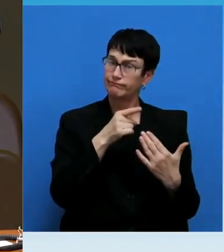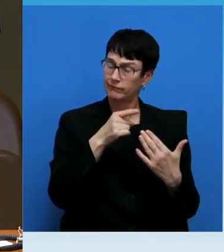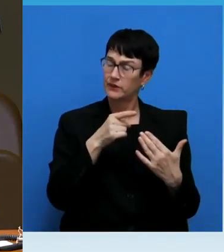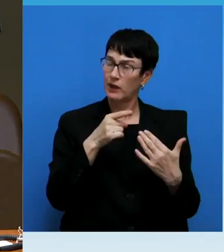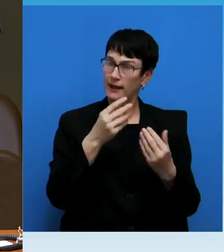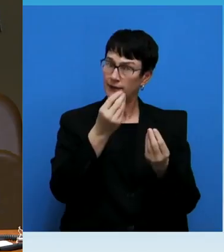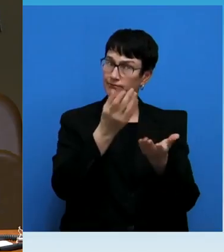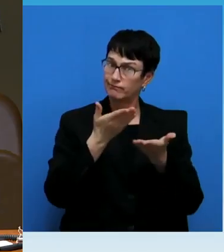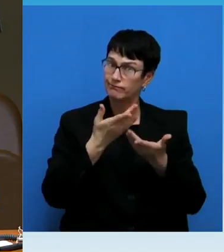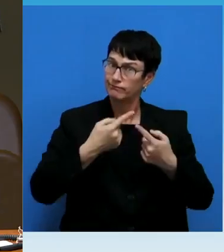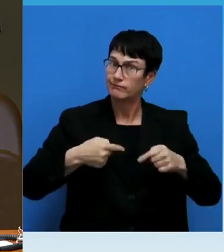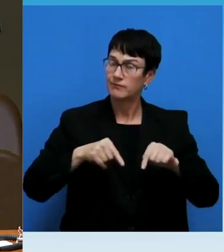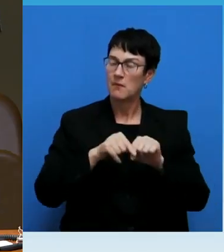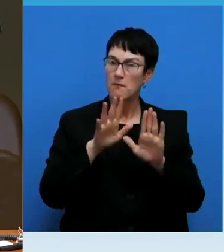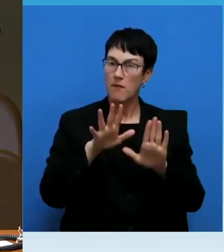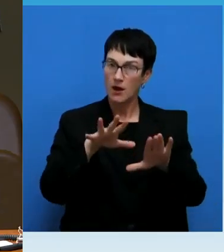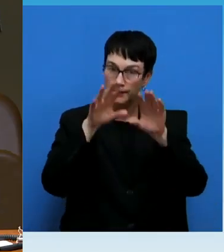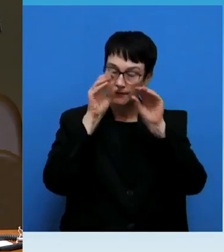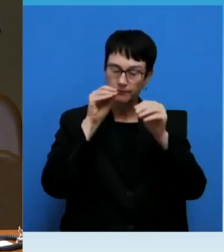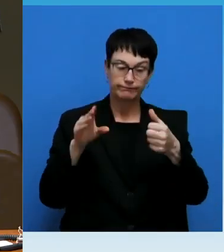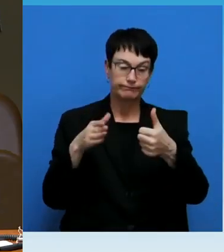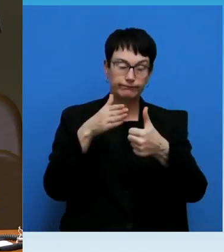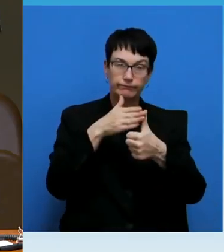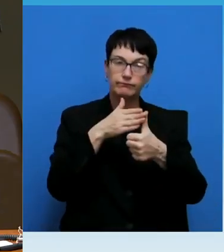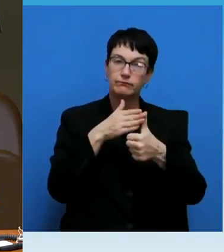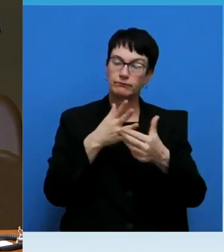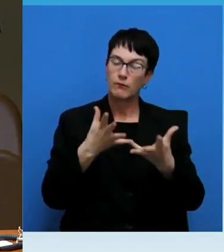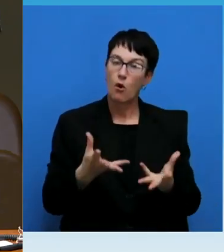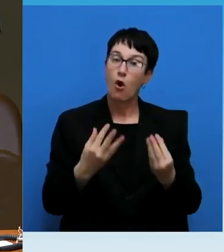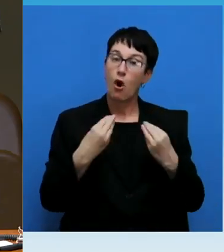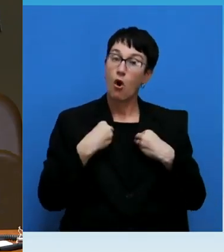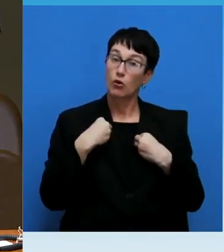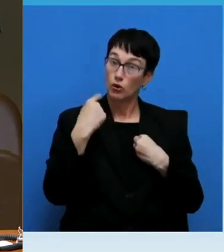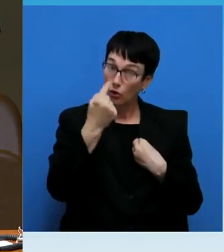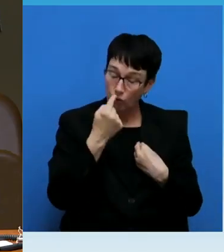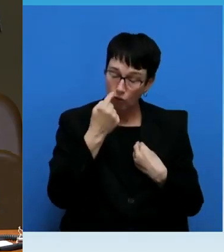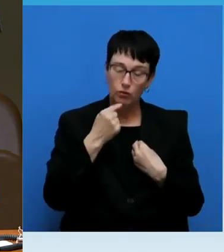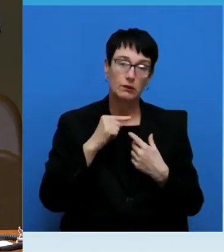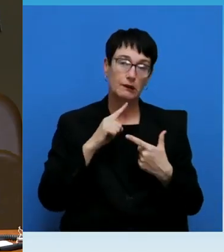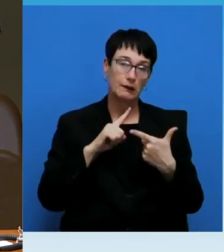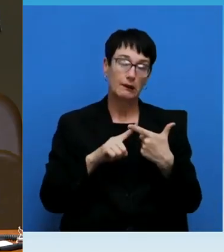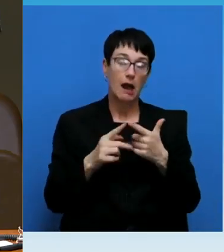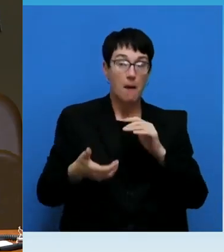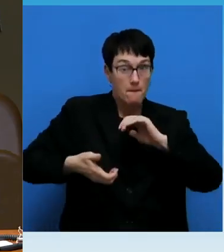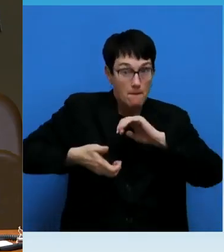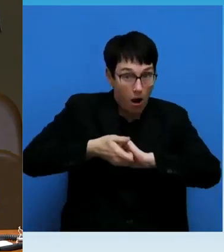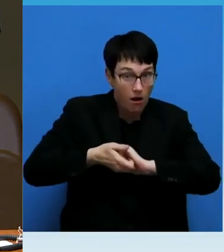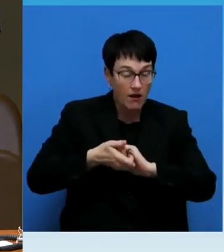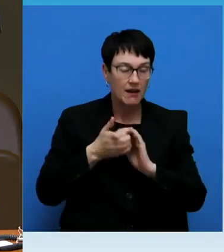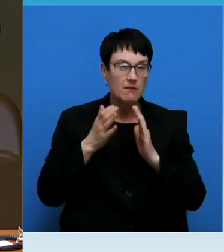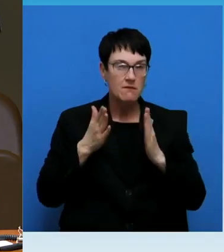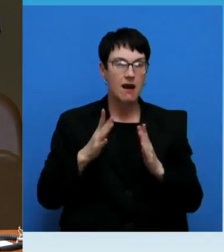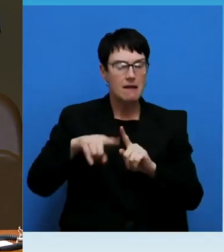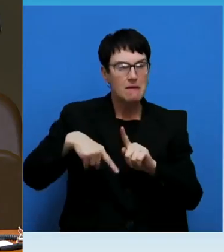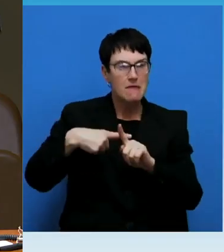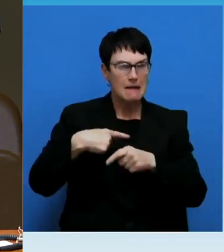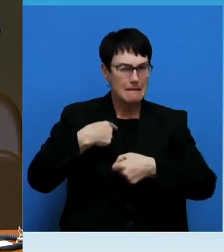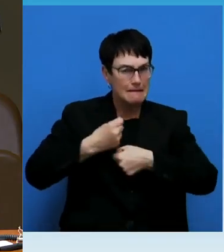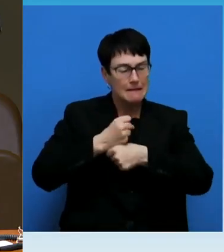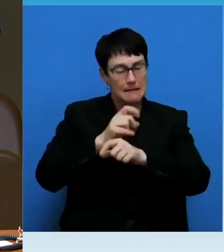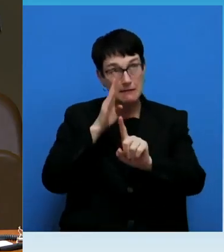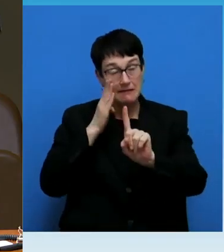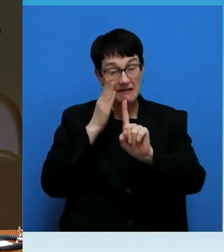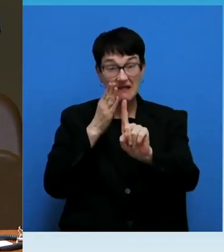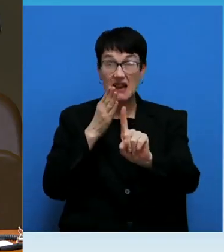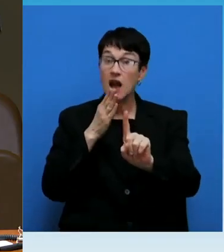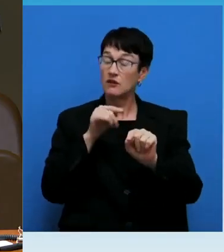partnership, and the nuanced approach needed as we advance UNDIS within the UN and beyond the UN. It is now my